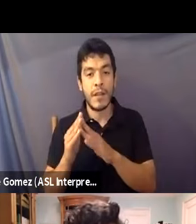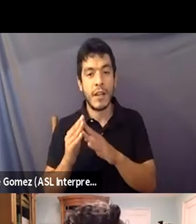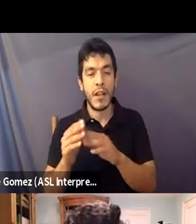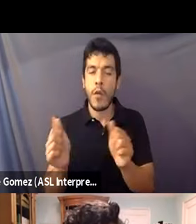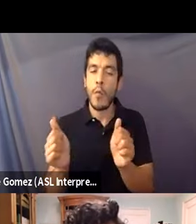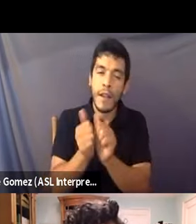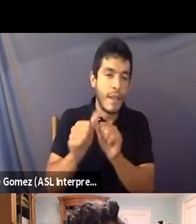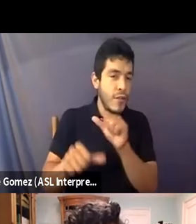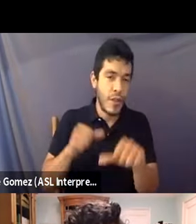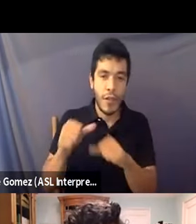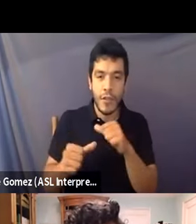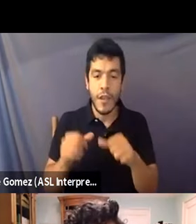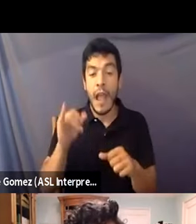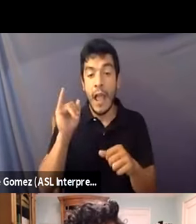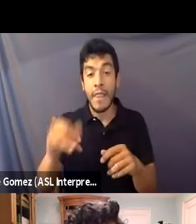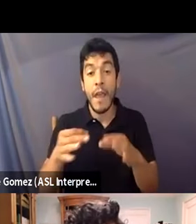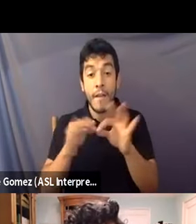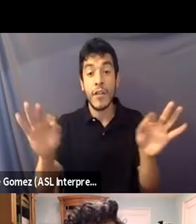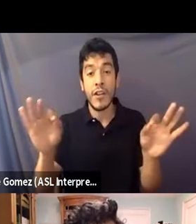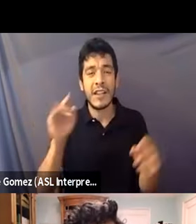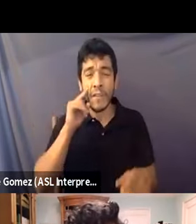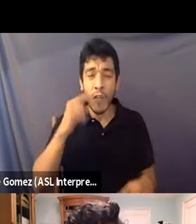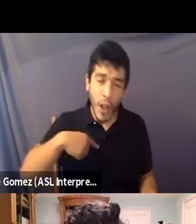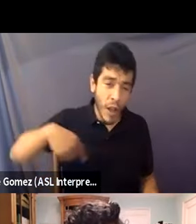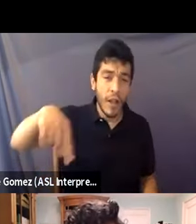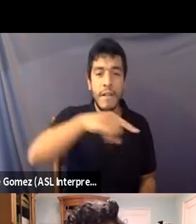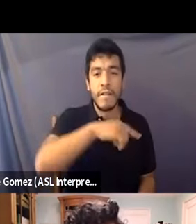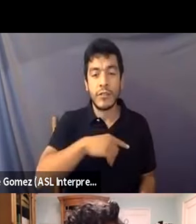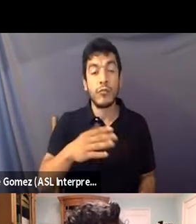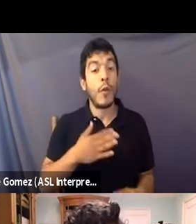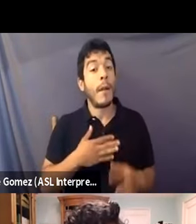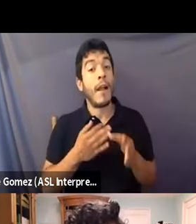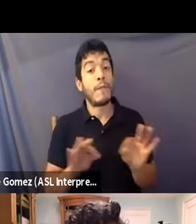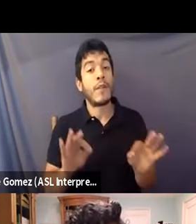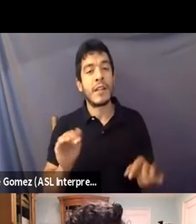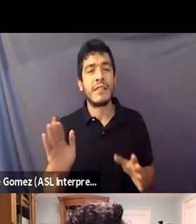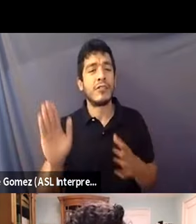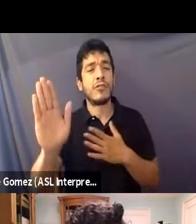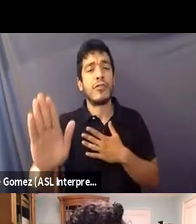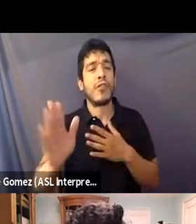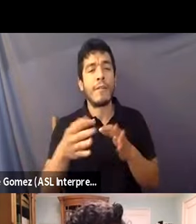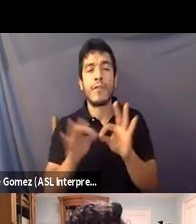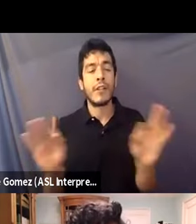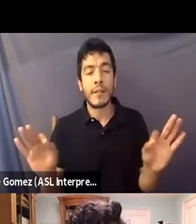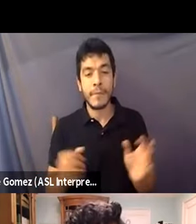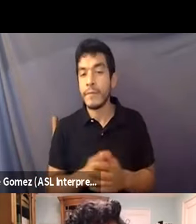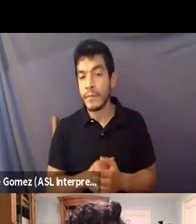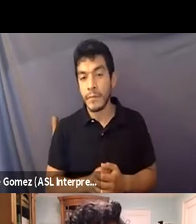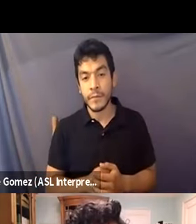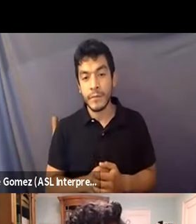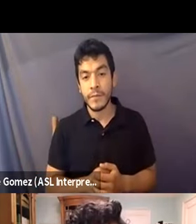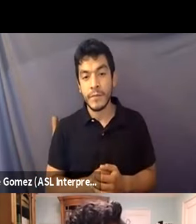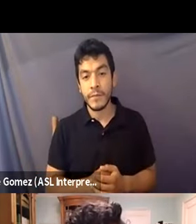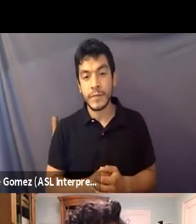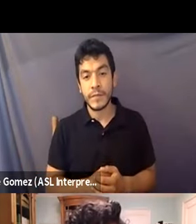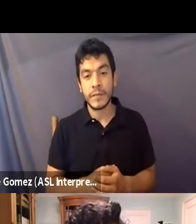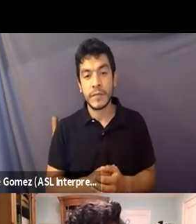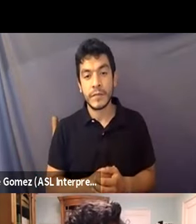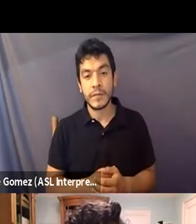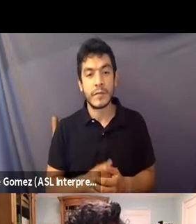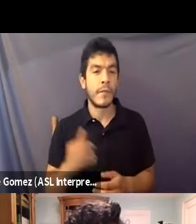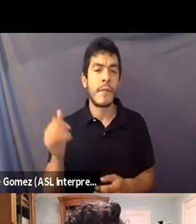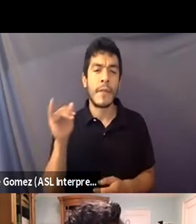and that liberation is collective. So my liberation is connected to other people's liberation and other communities of color. so that is the